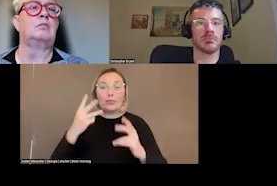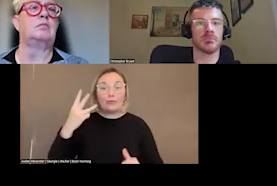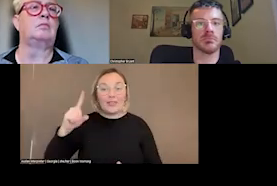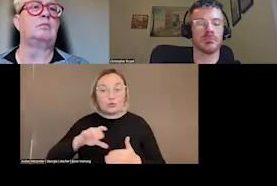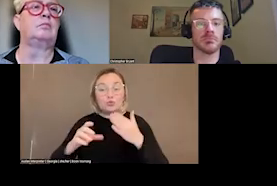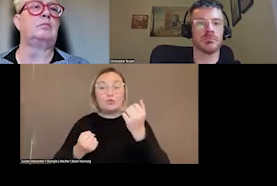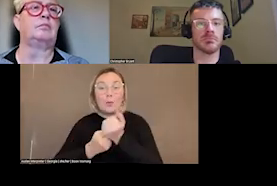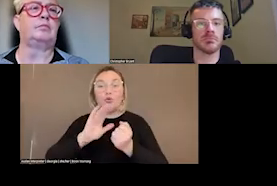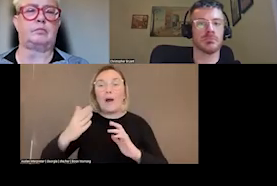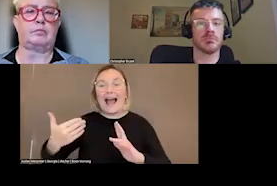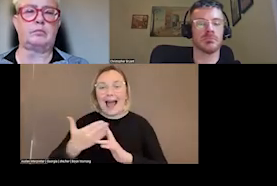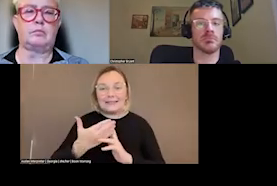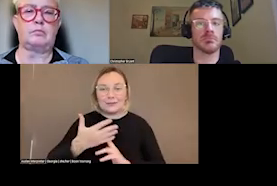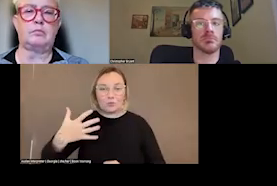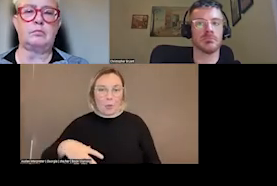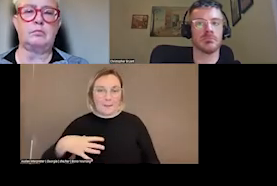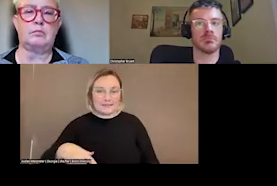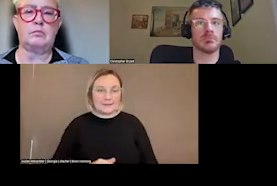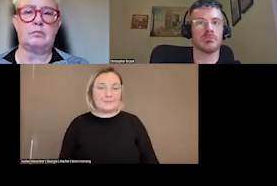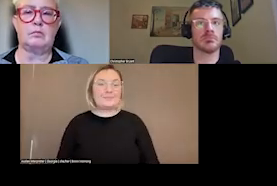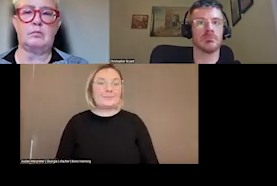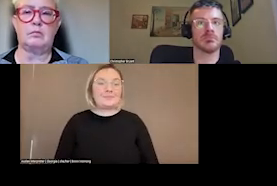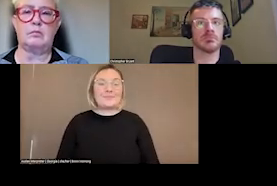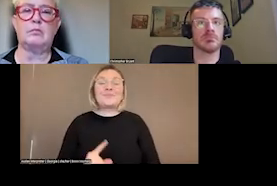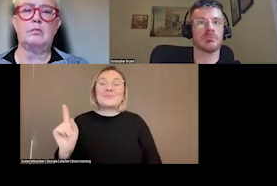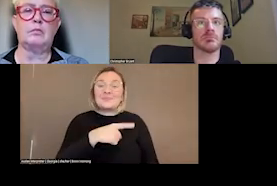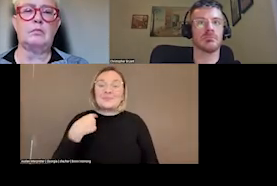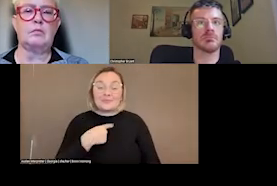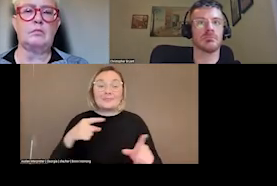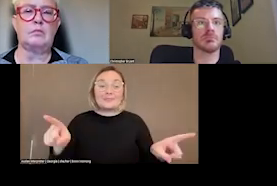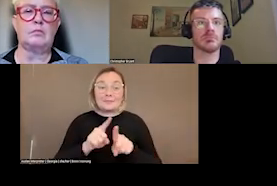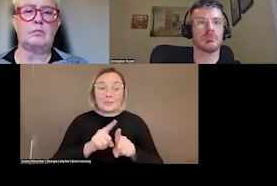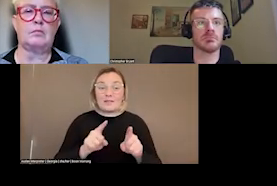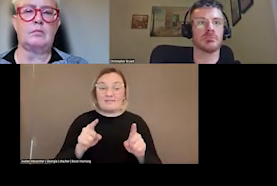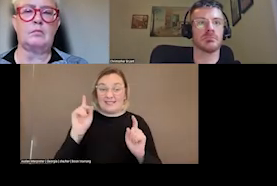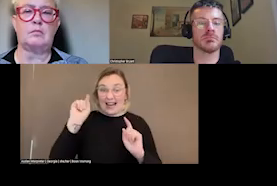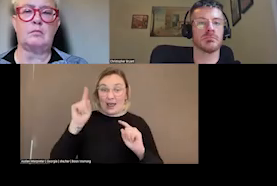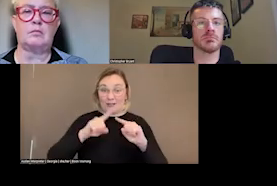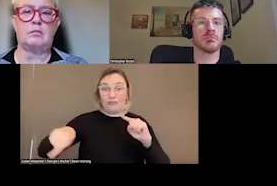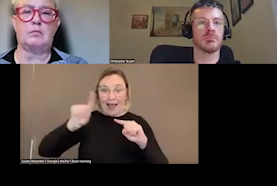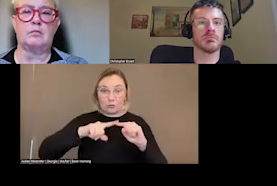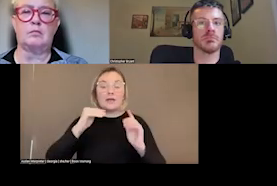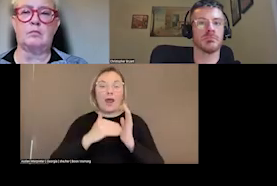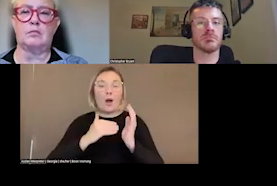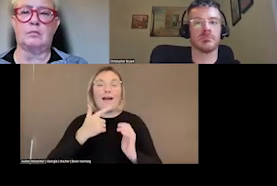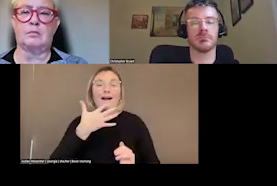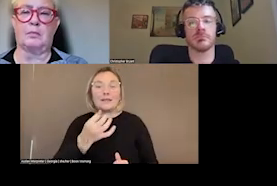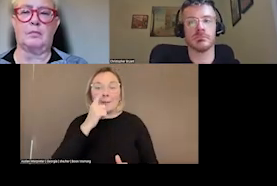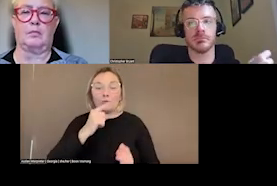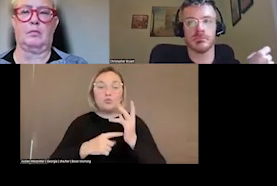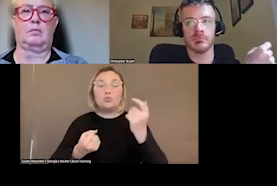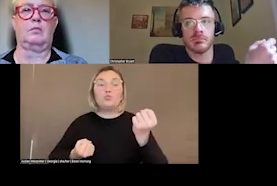your access requirements. We have also, this time around, we'll be asking people to